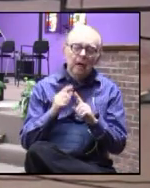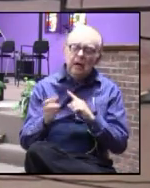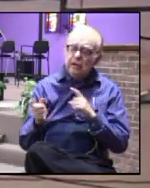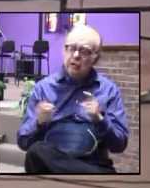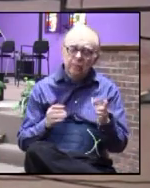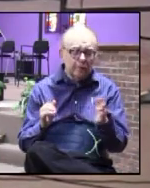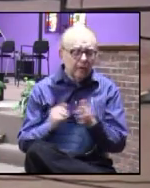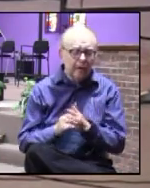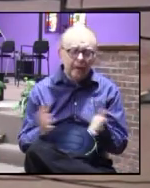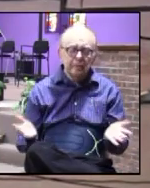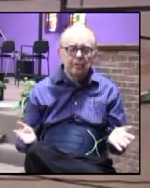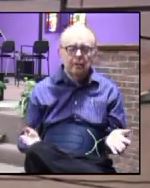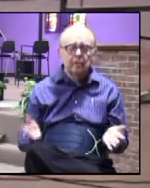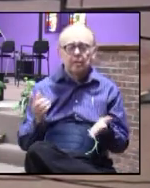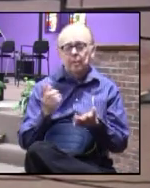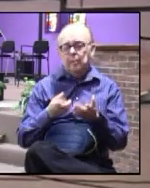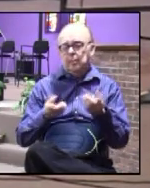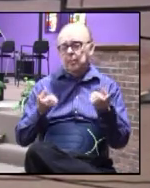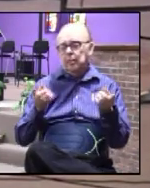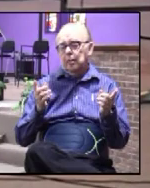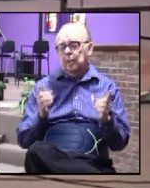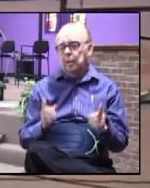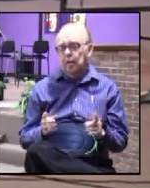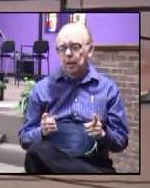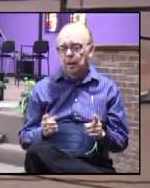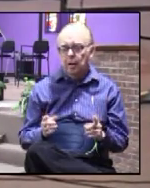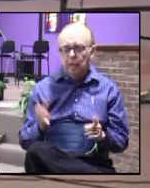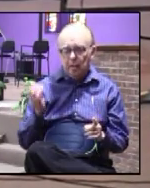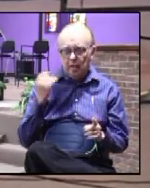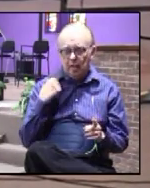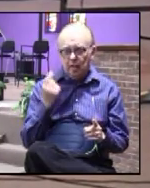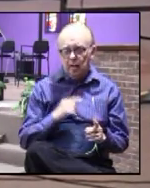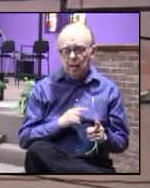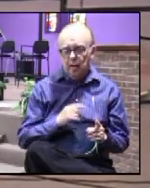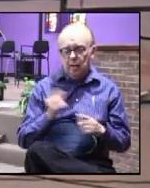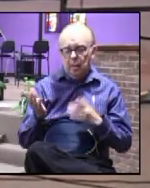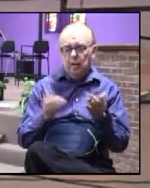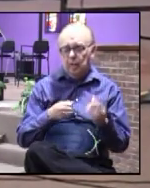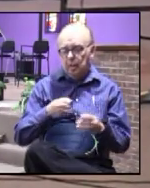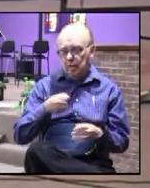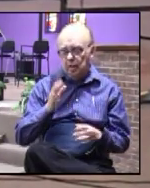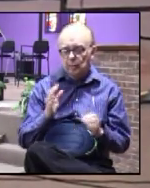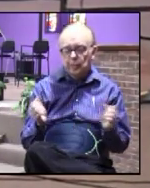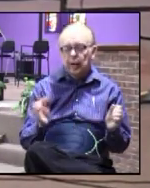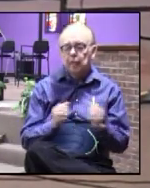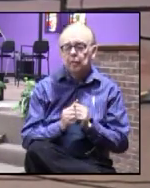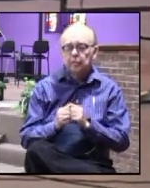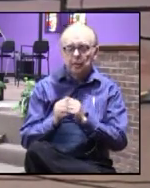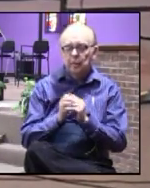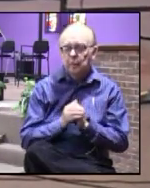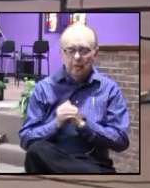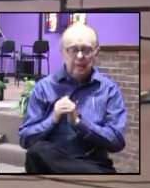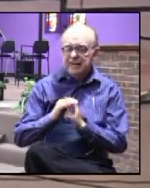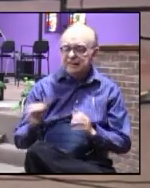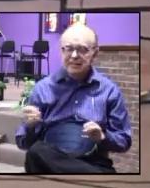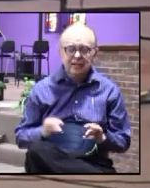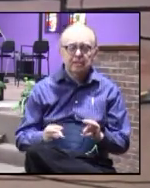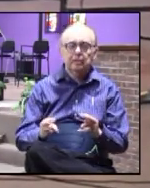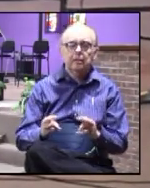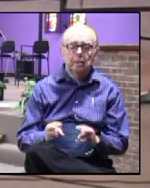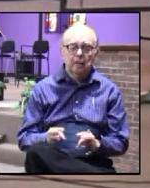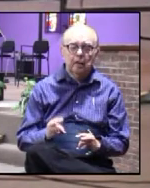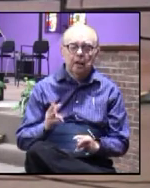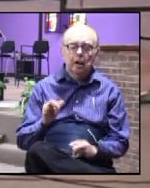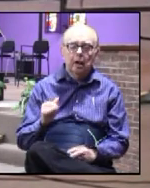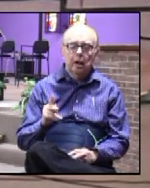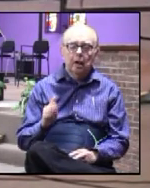this. And what happens is, if we come to serve God without worshiping, it's the same way. Our yoke becomes